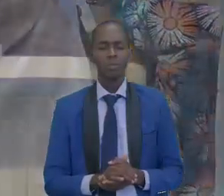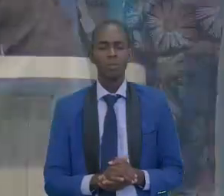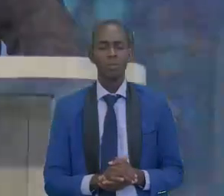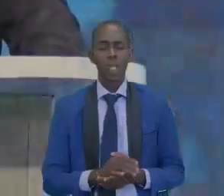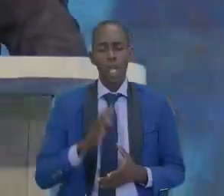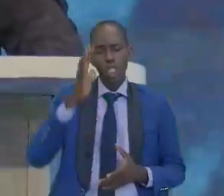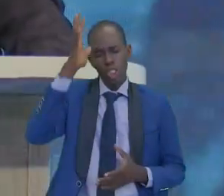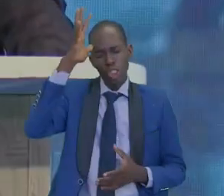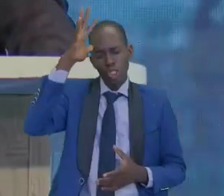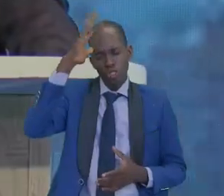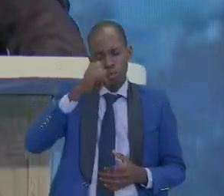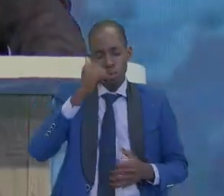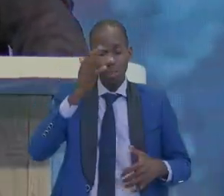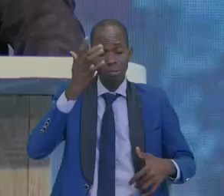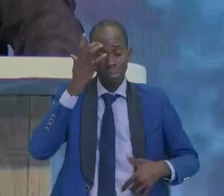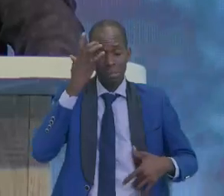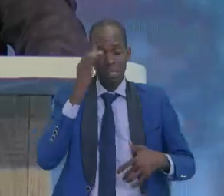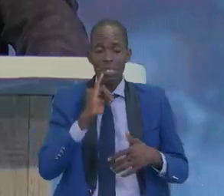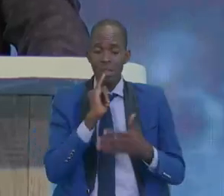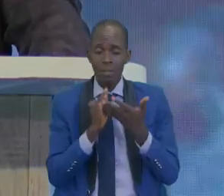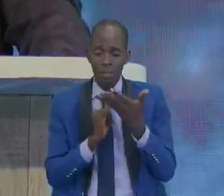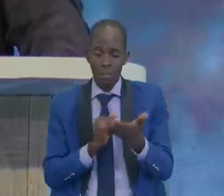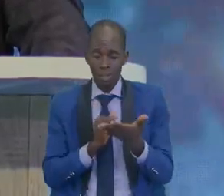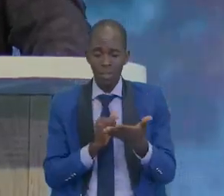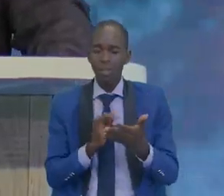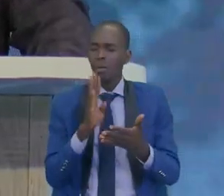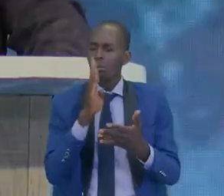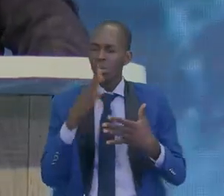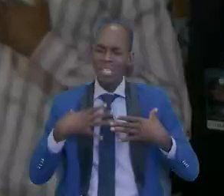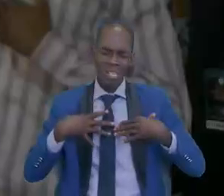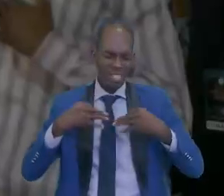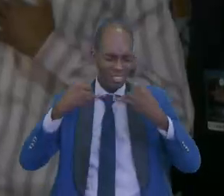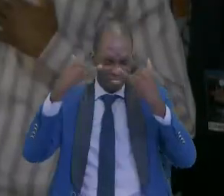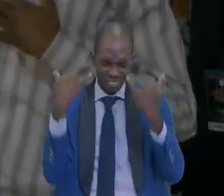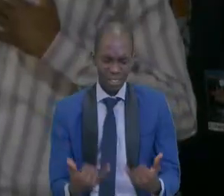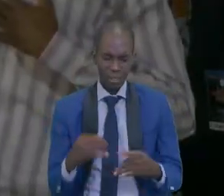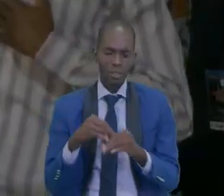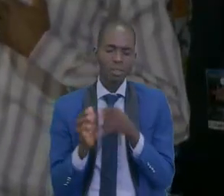Incurable disease, be healed now.